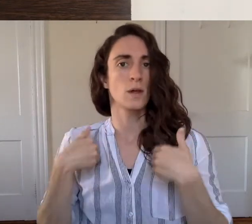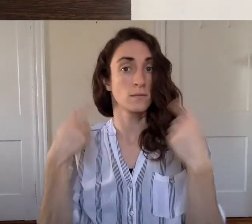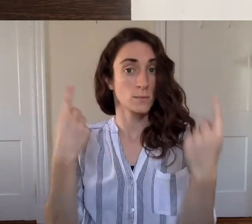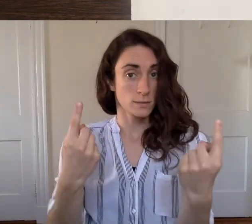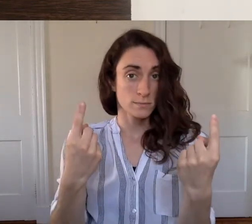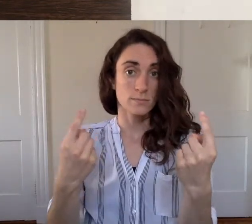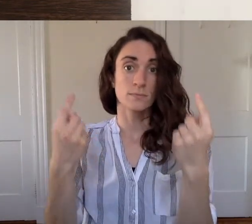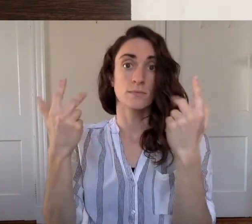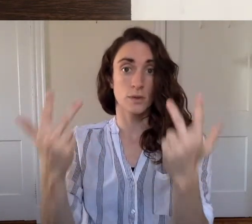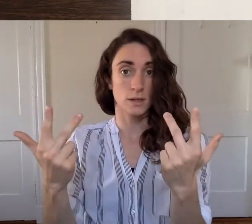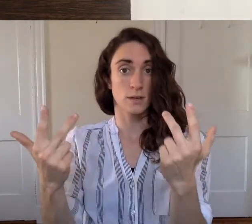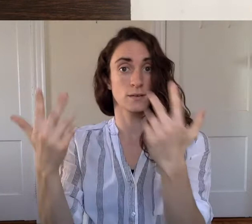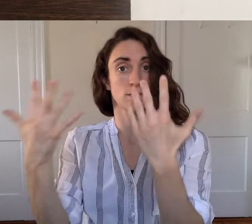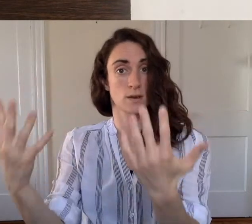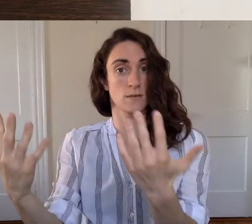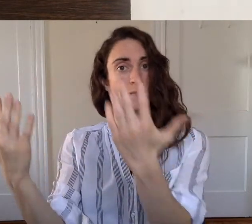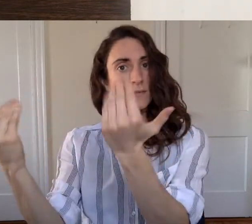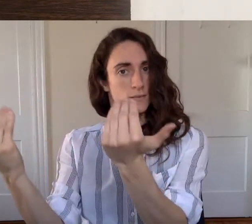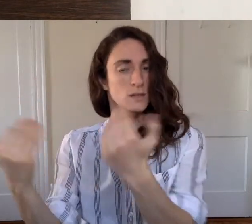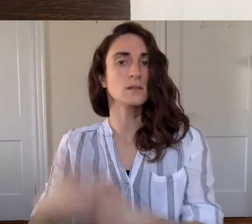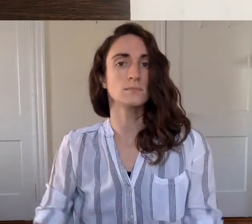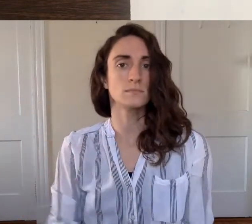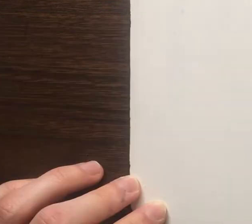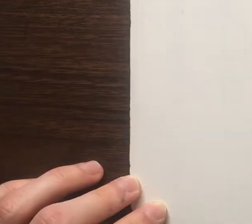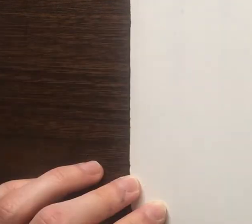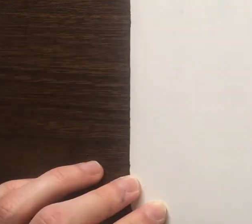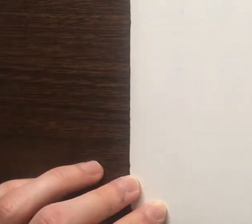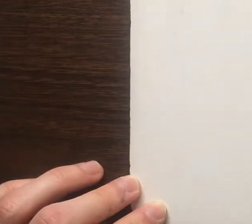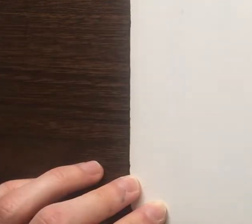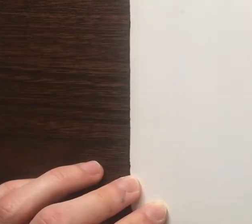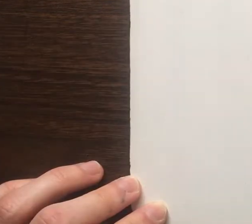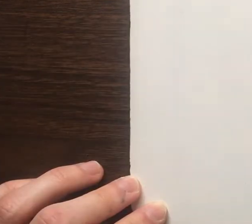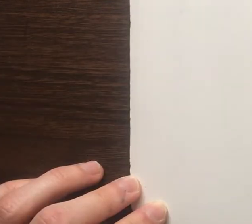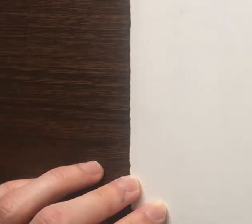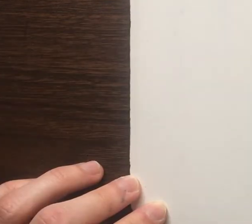Both numbers have factors of 1, 3, 5, and 15.